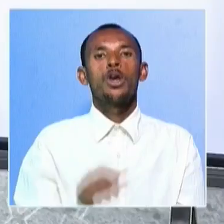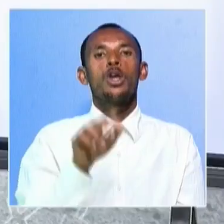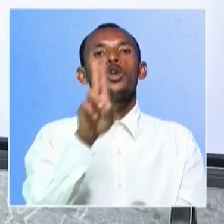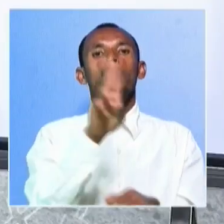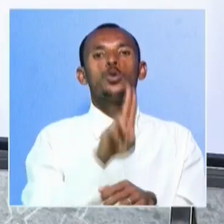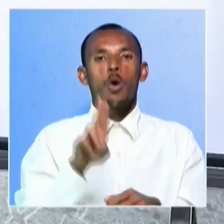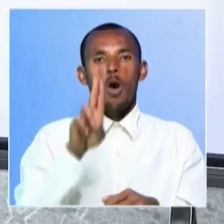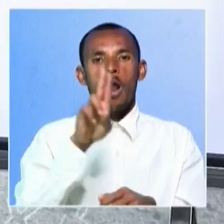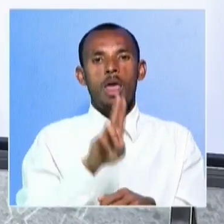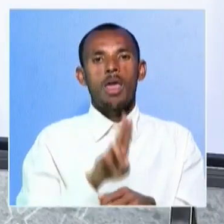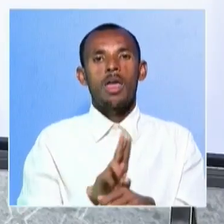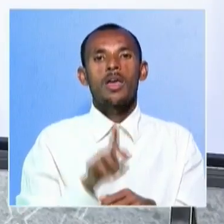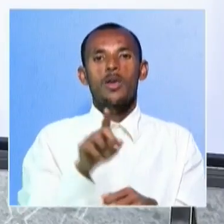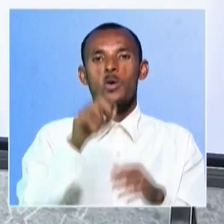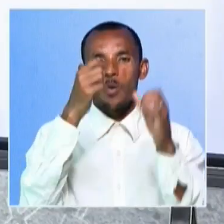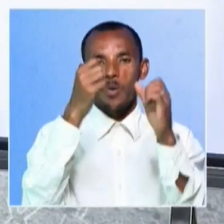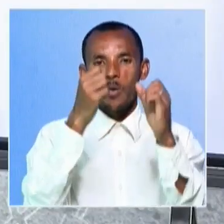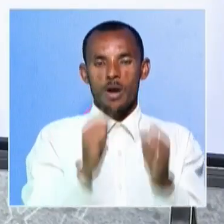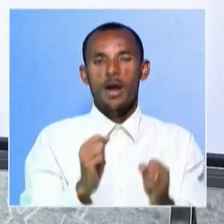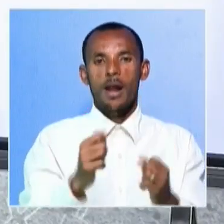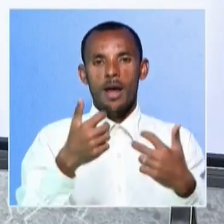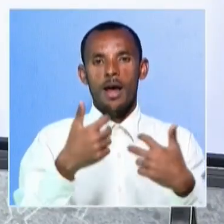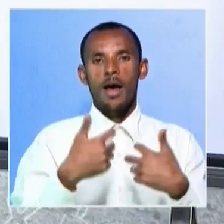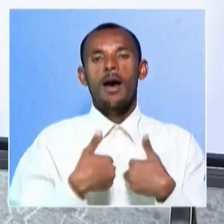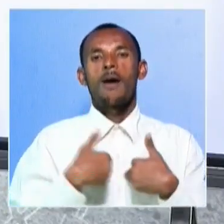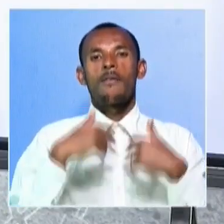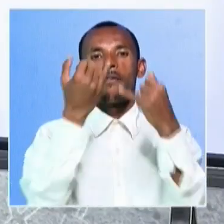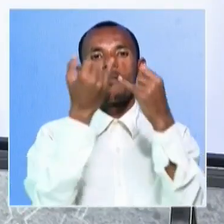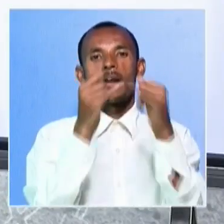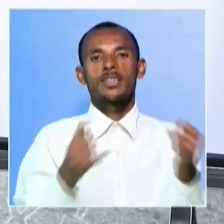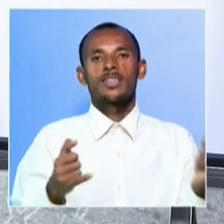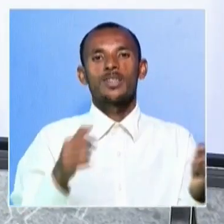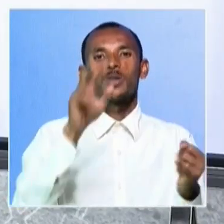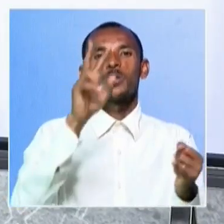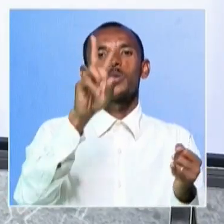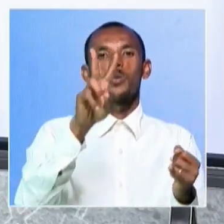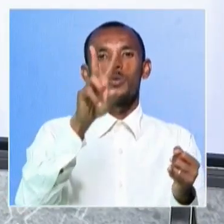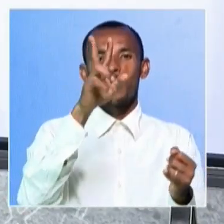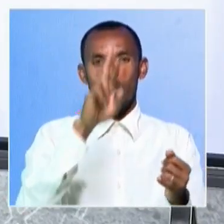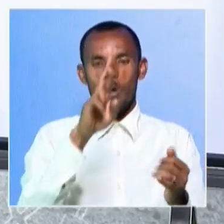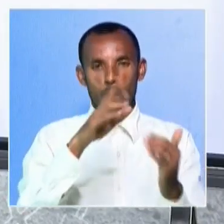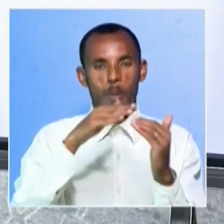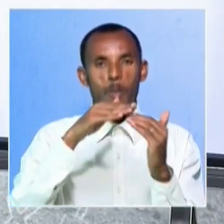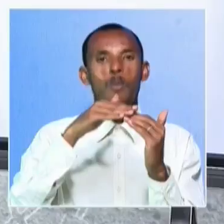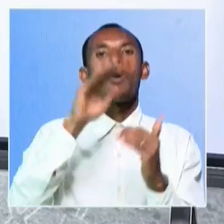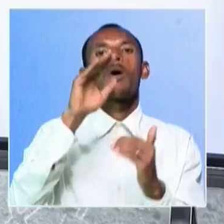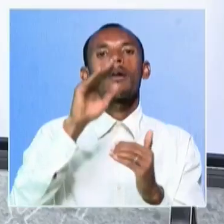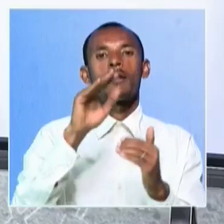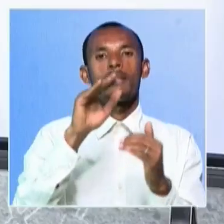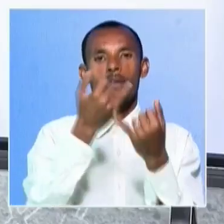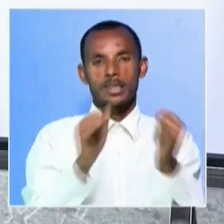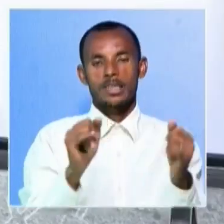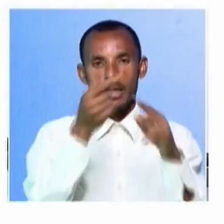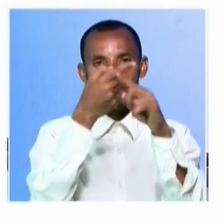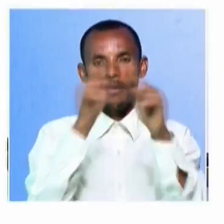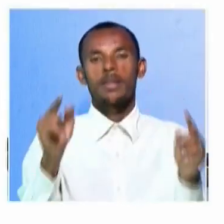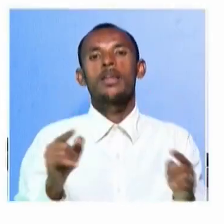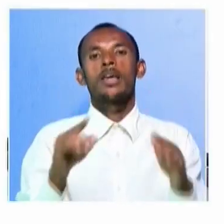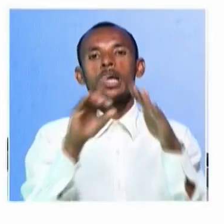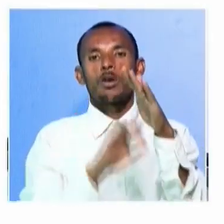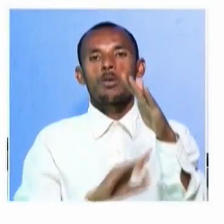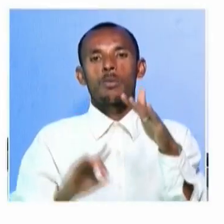usually you can have fractions, 2 or more fractions with different denominators. So let's